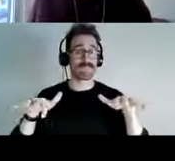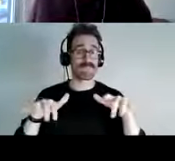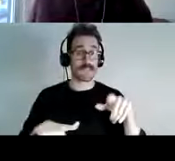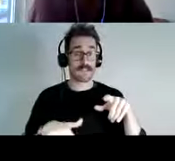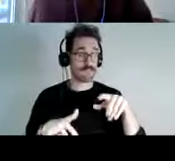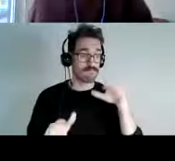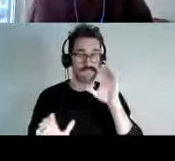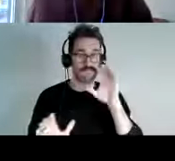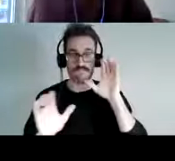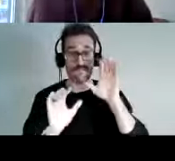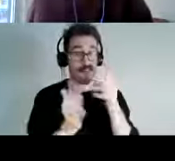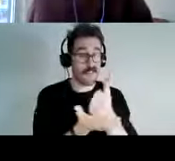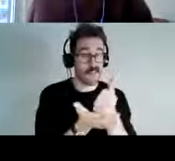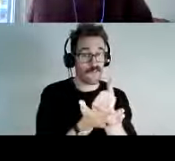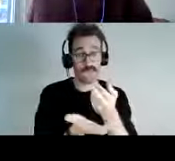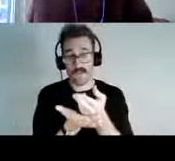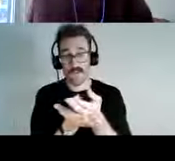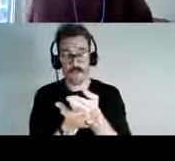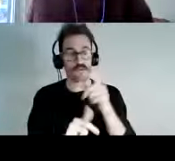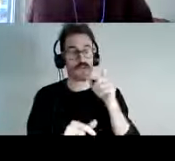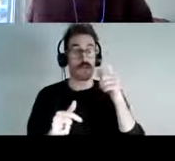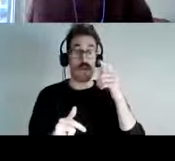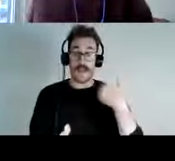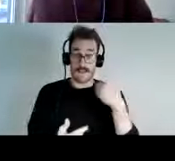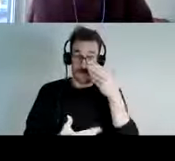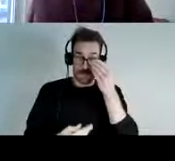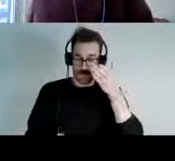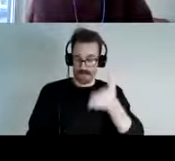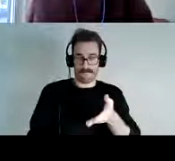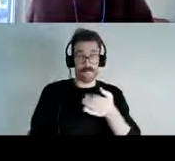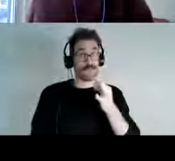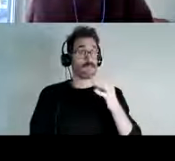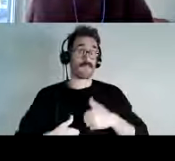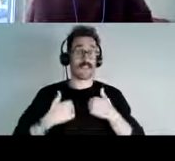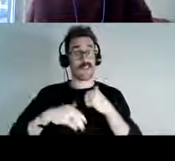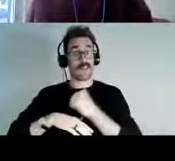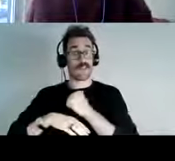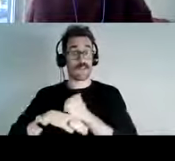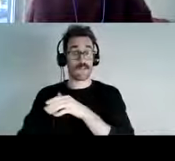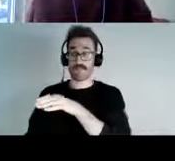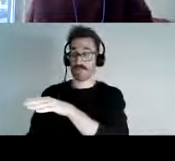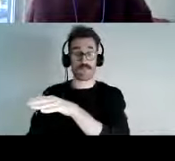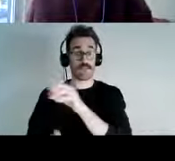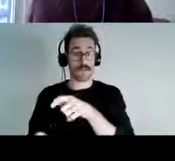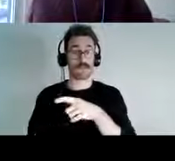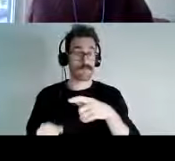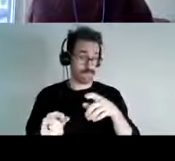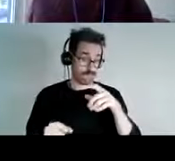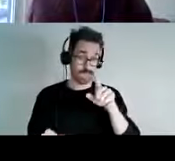in local within your jurisdiction, you can find, if I live in Alberta, you can find those key resources and information on that